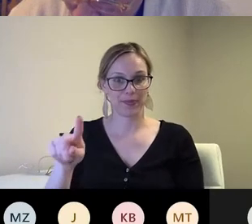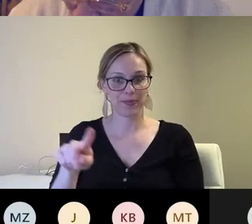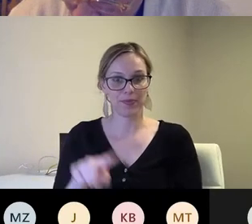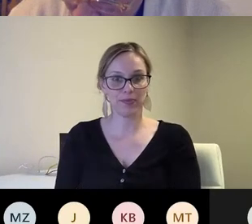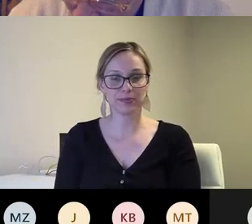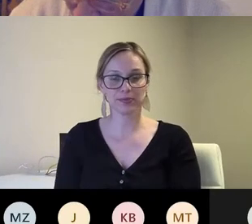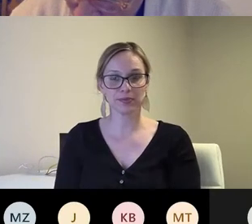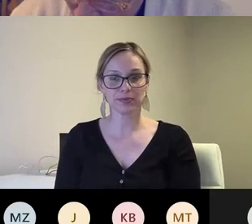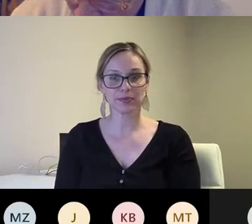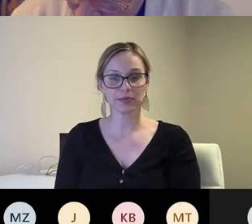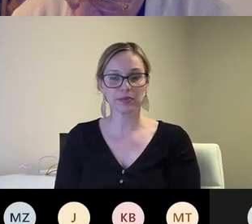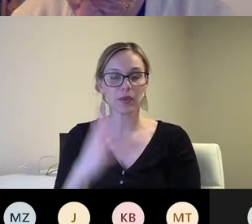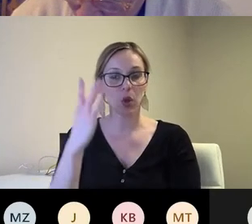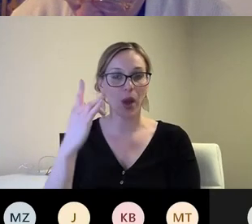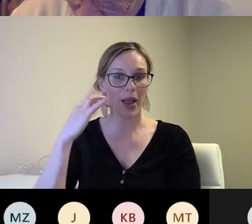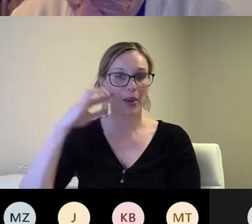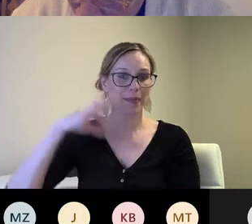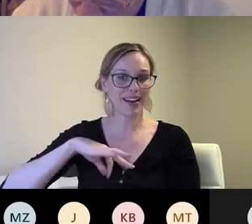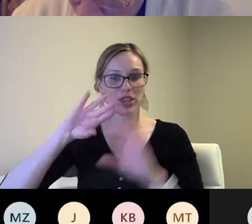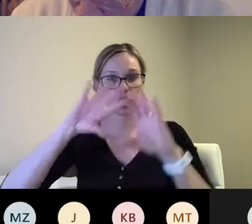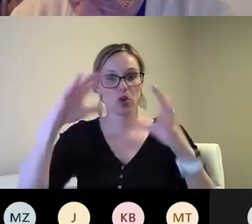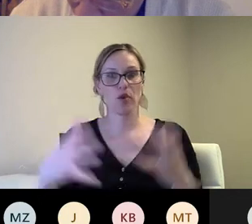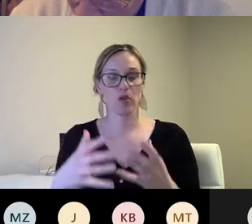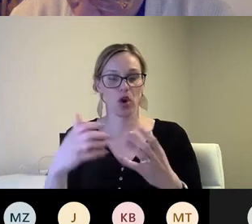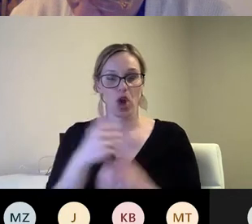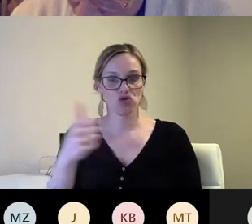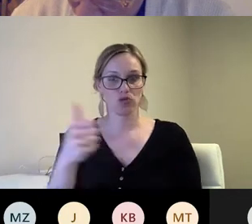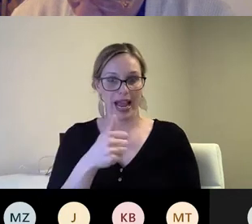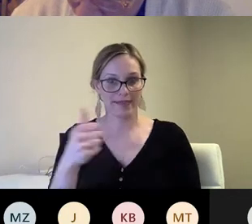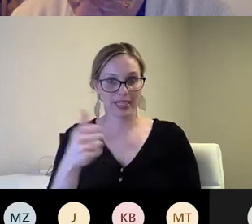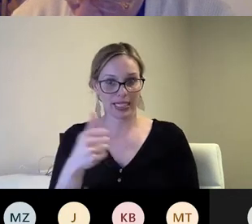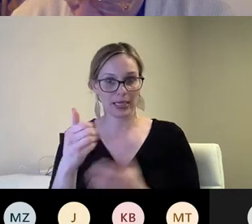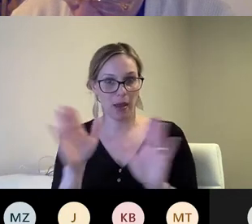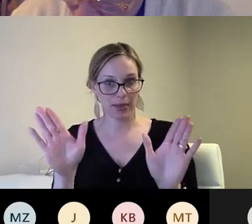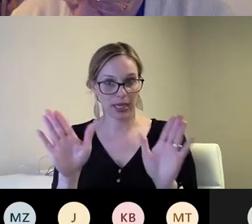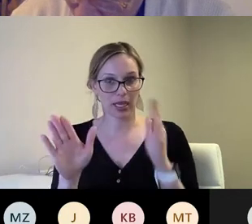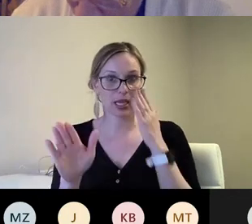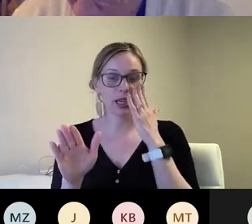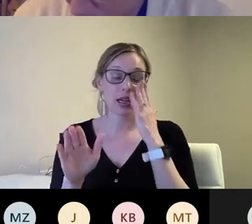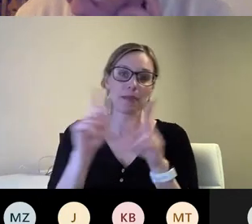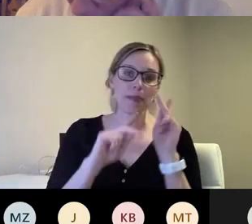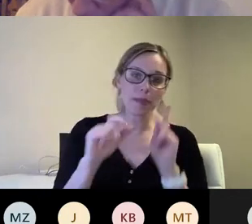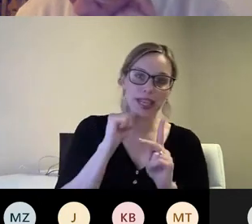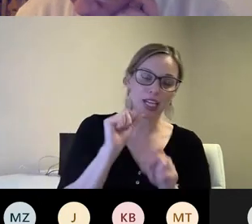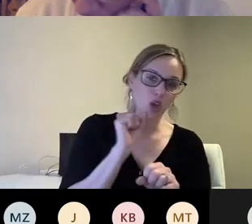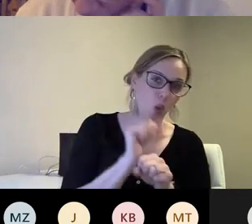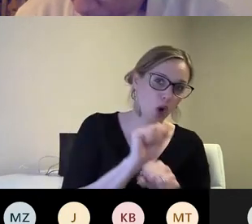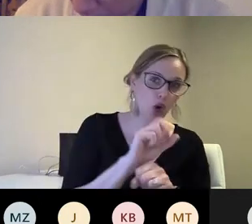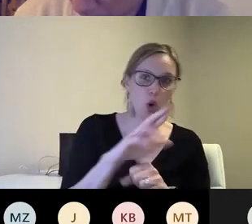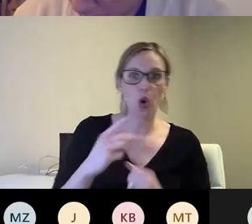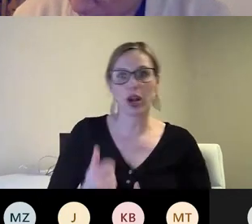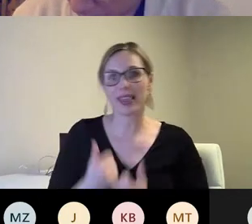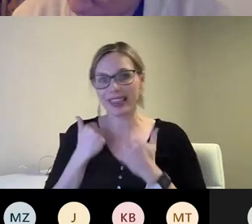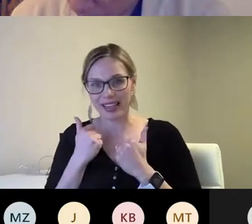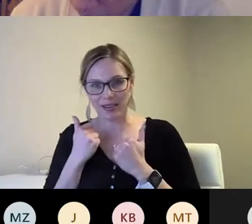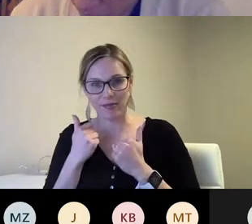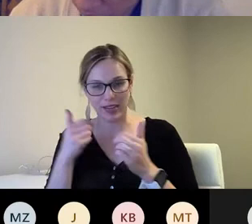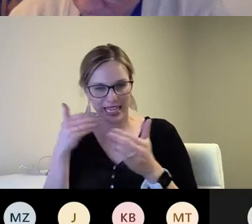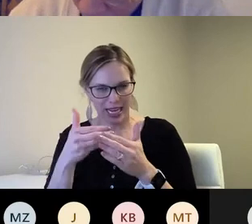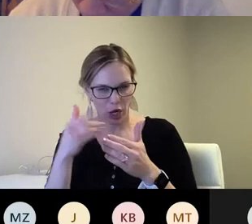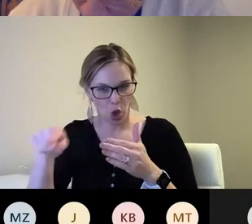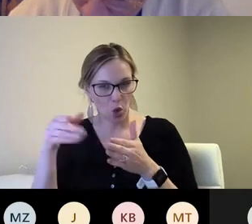the overall traveling public, if you will, people that don't just work or live along those stretches, but then